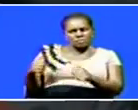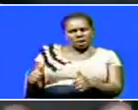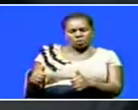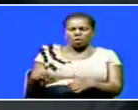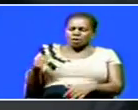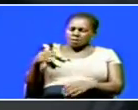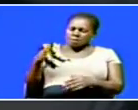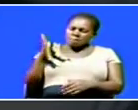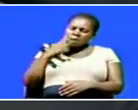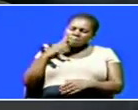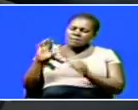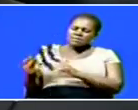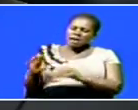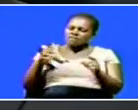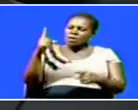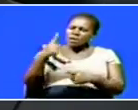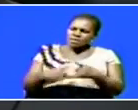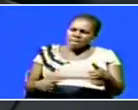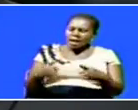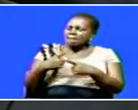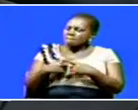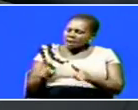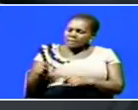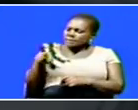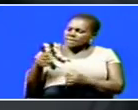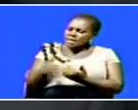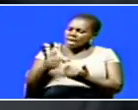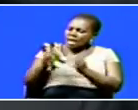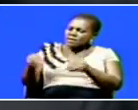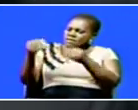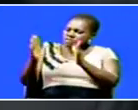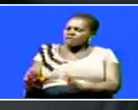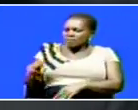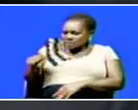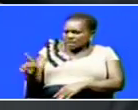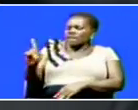Mama anaumia for 1 year, kumbe pesa inatajirisha jamaa fulani.